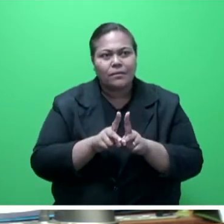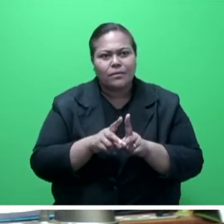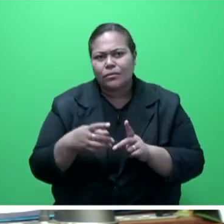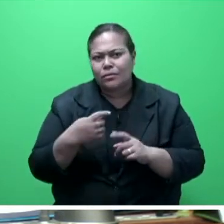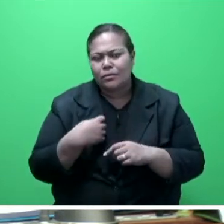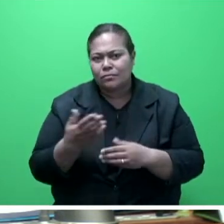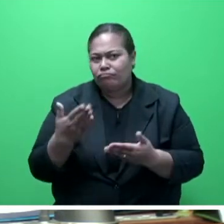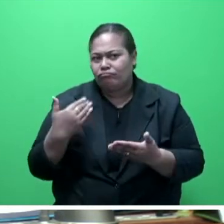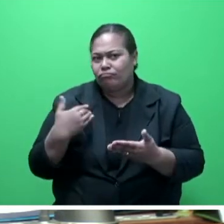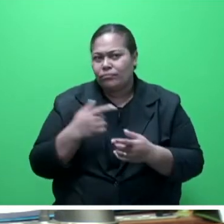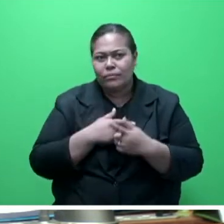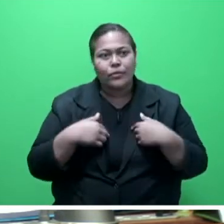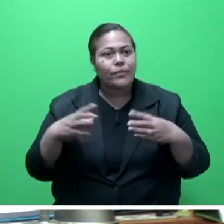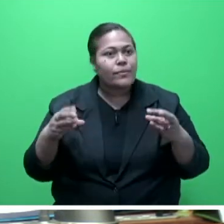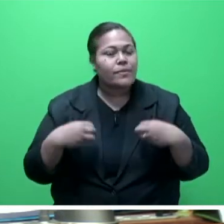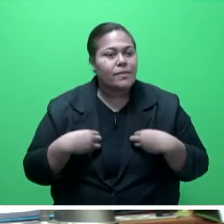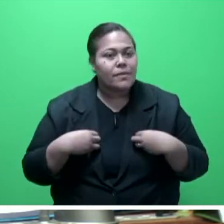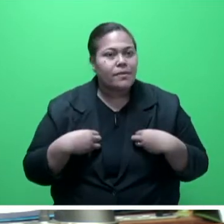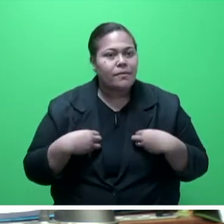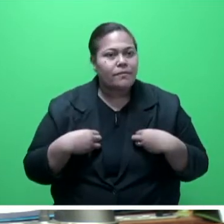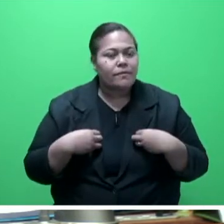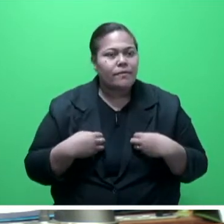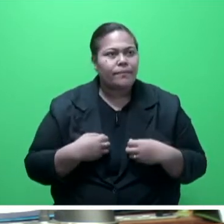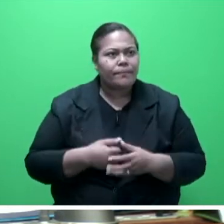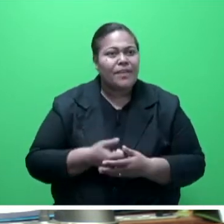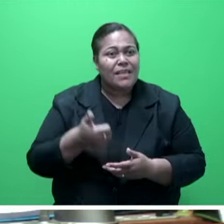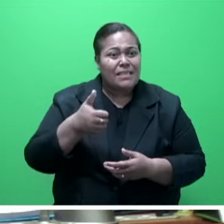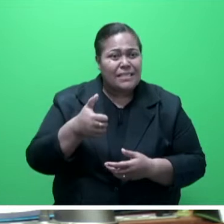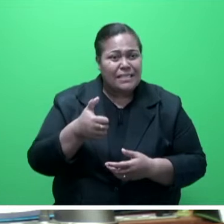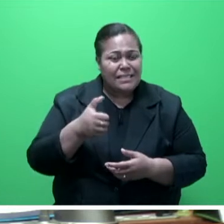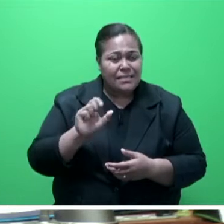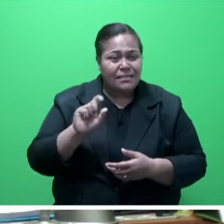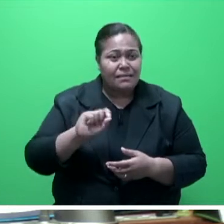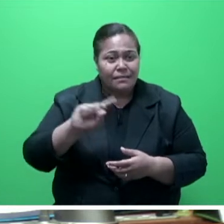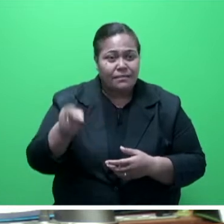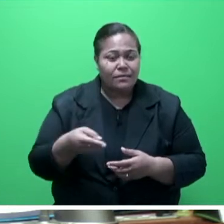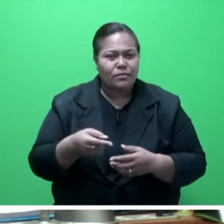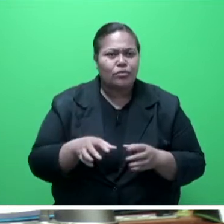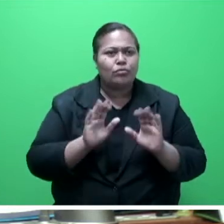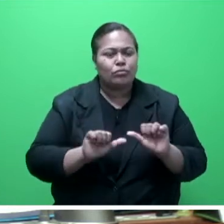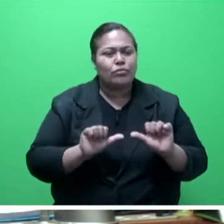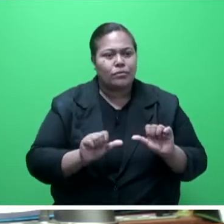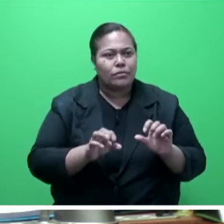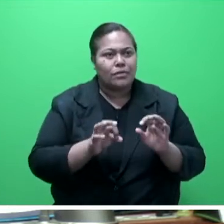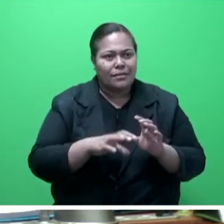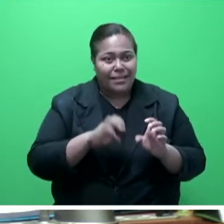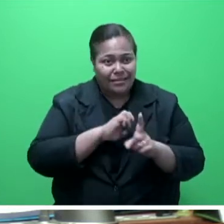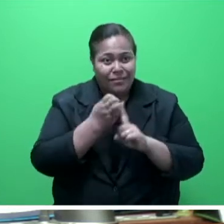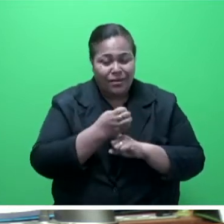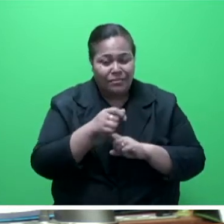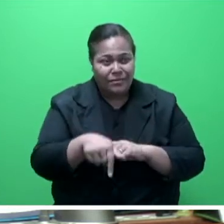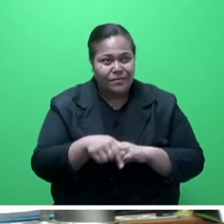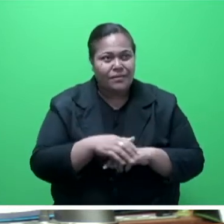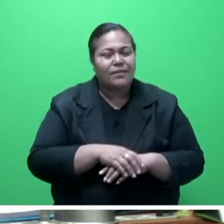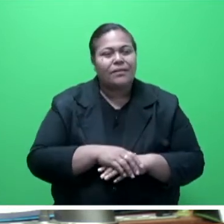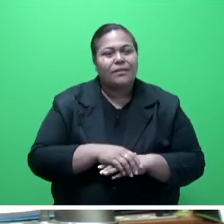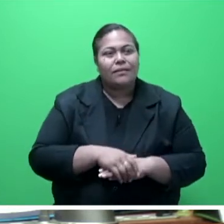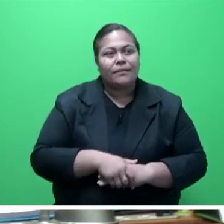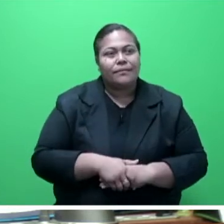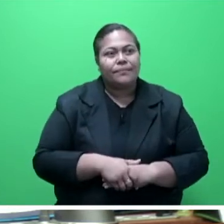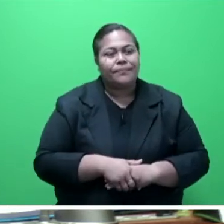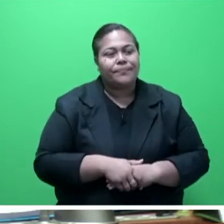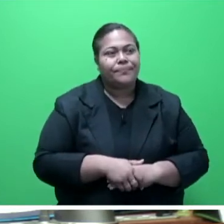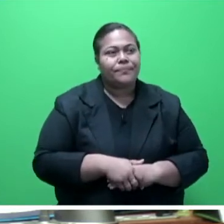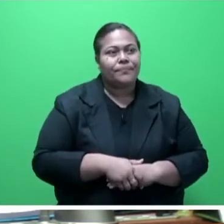from an environment fund to protect biodiversity by fencing the animals. So that we are